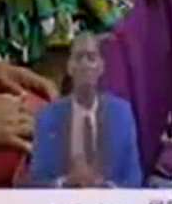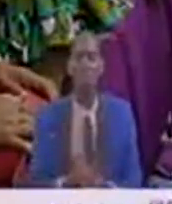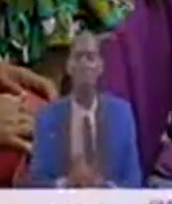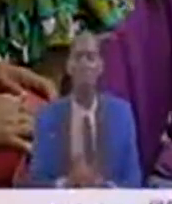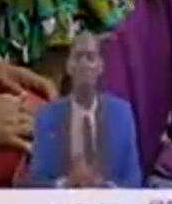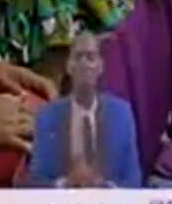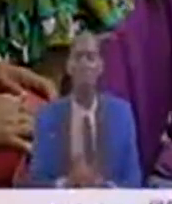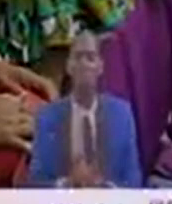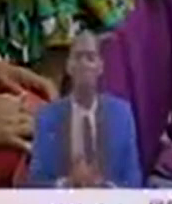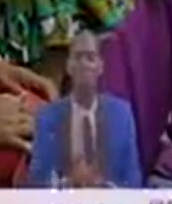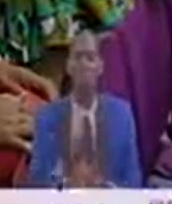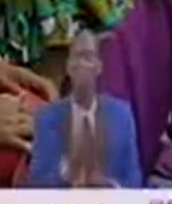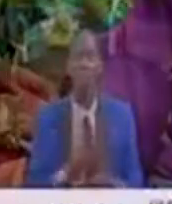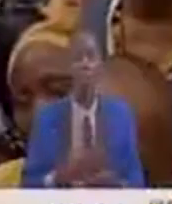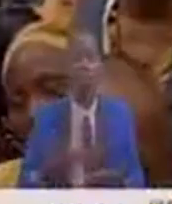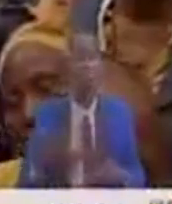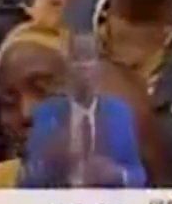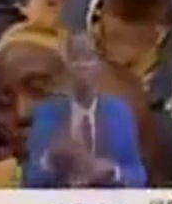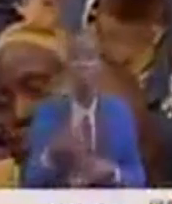And after all,